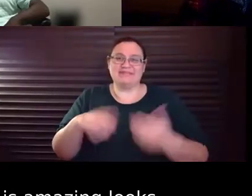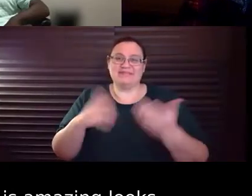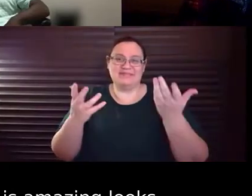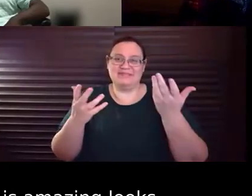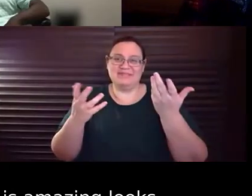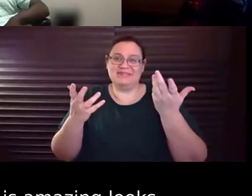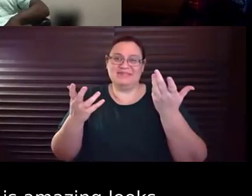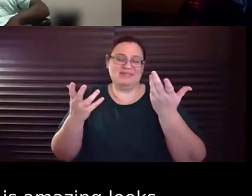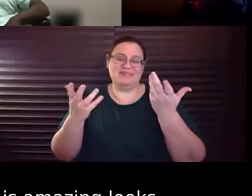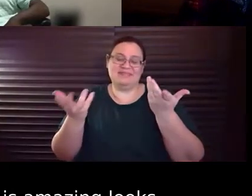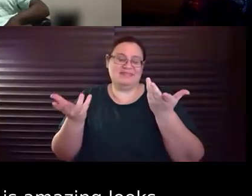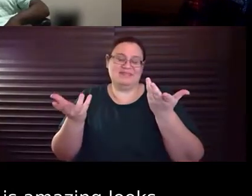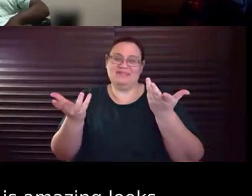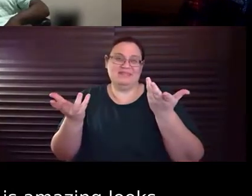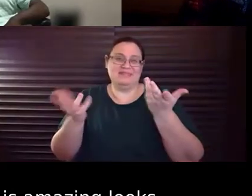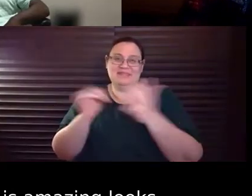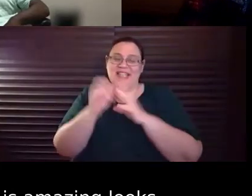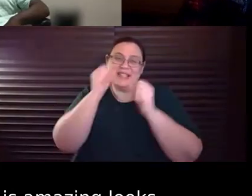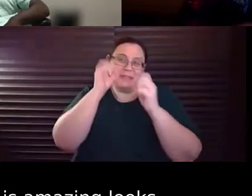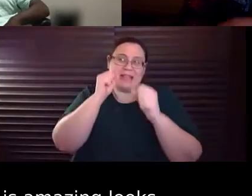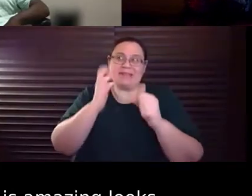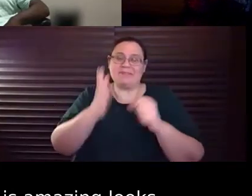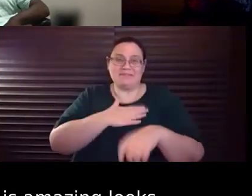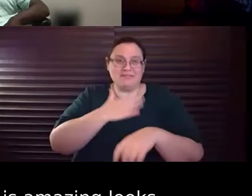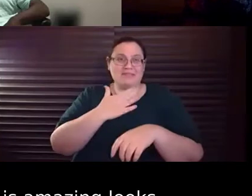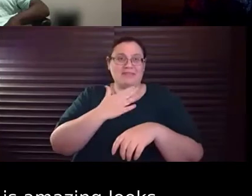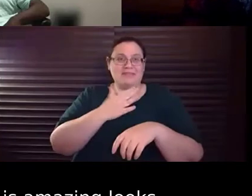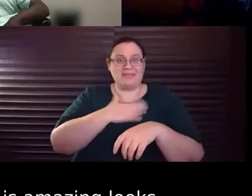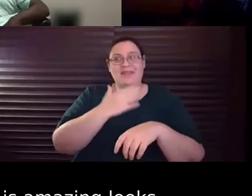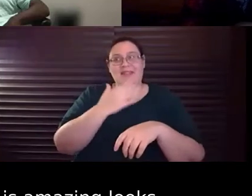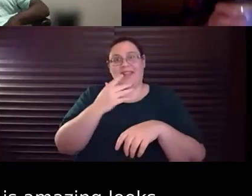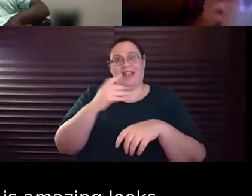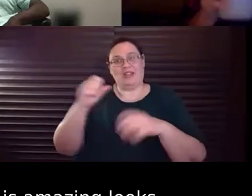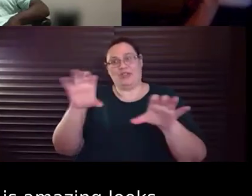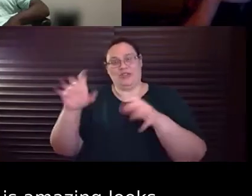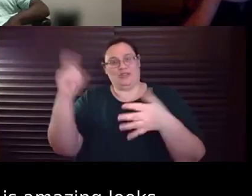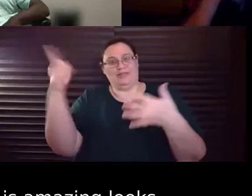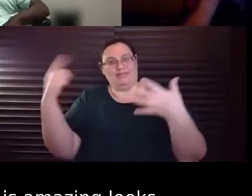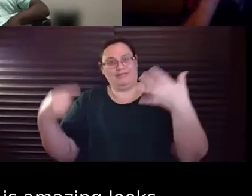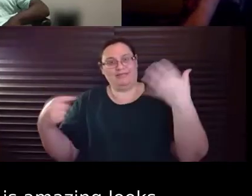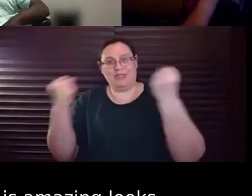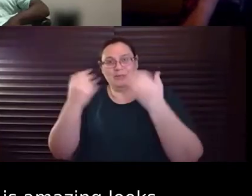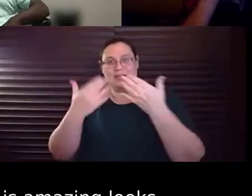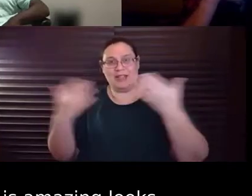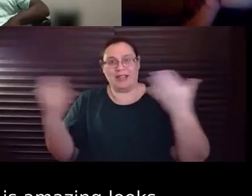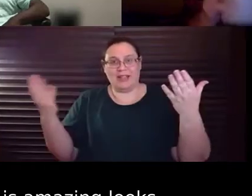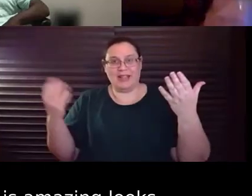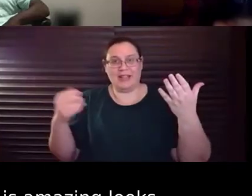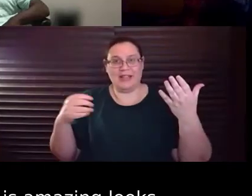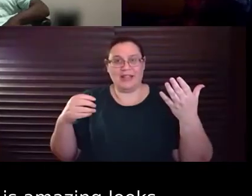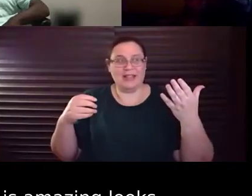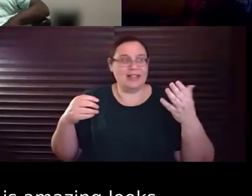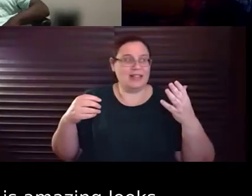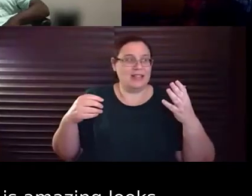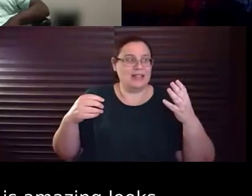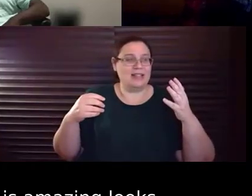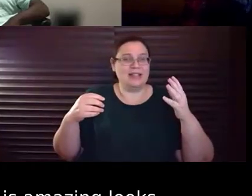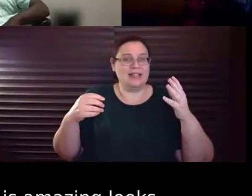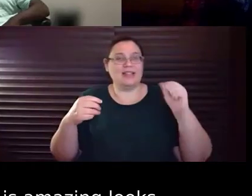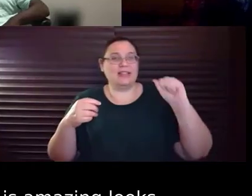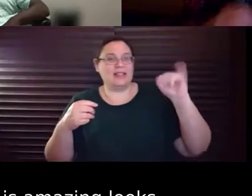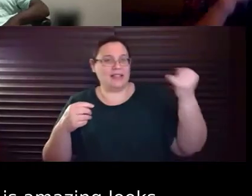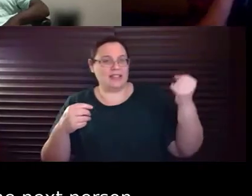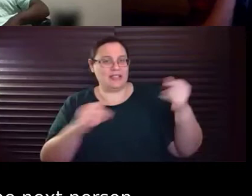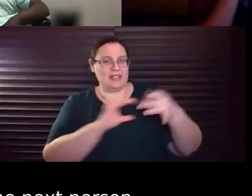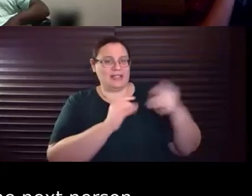But that's amazing. I'm glad that you can do all of that, because the indie world. Yeah,